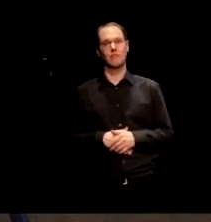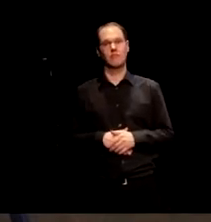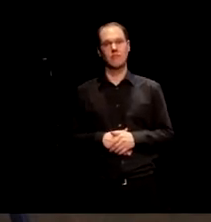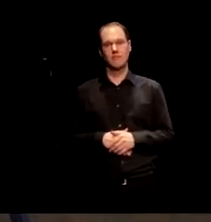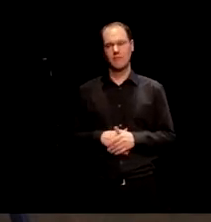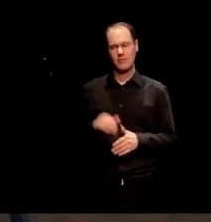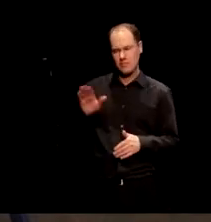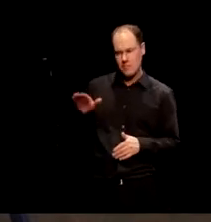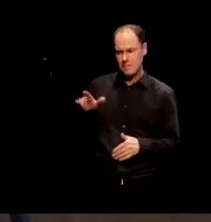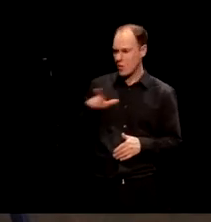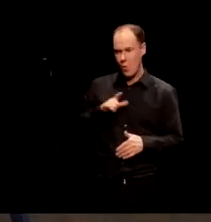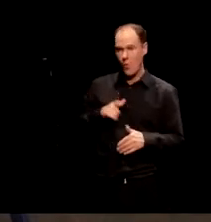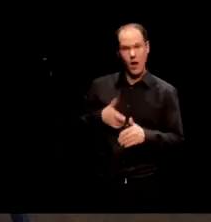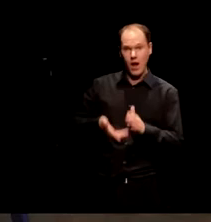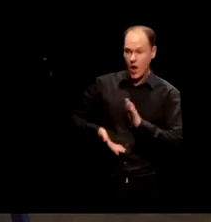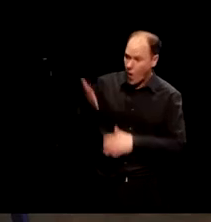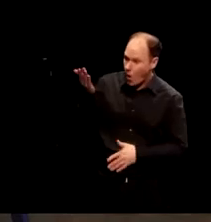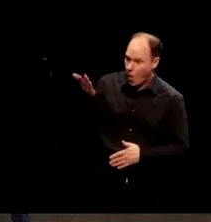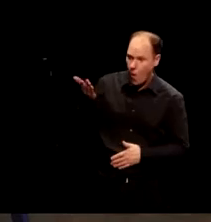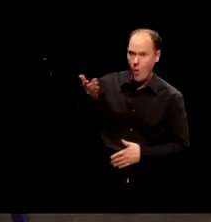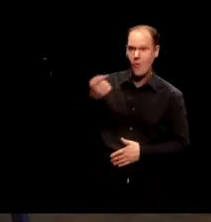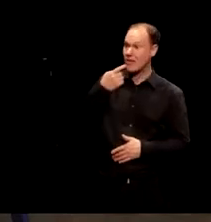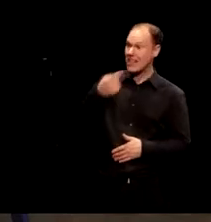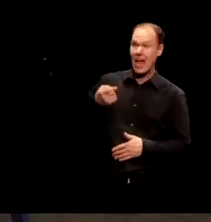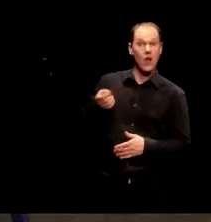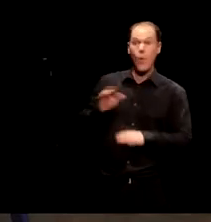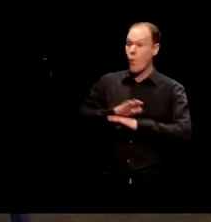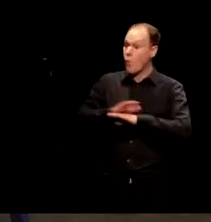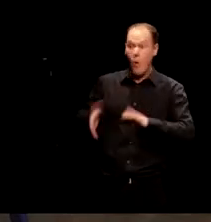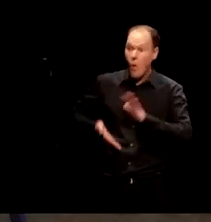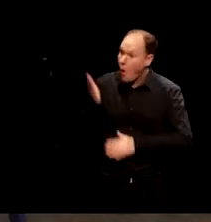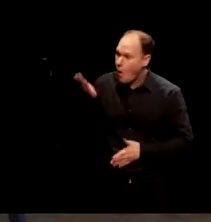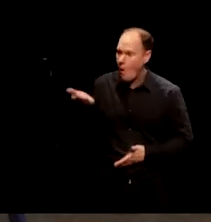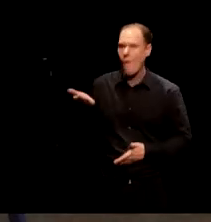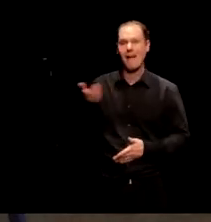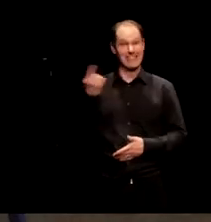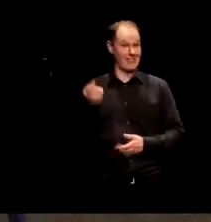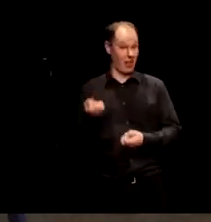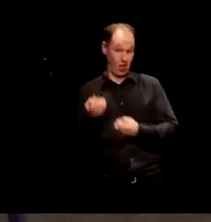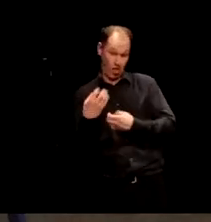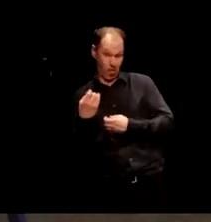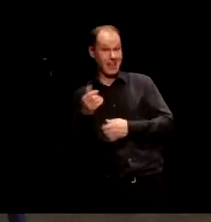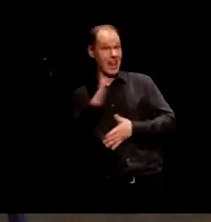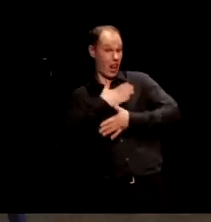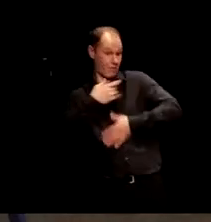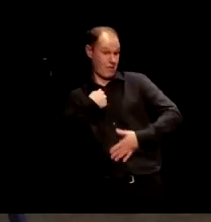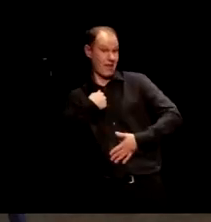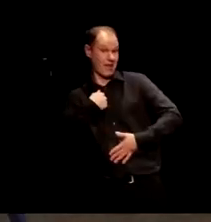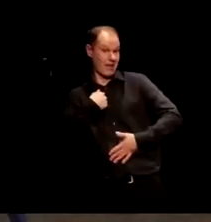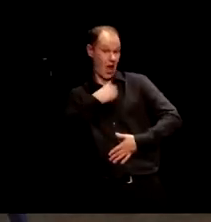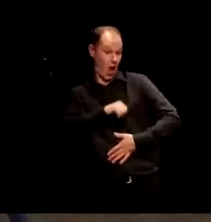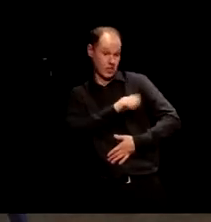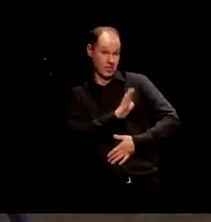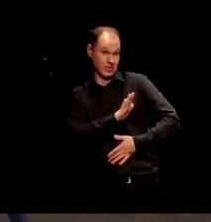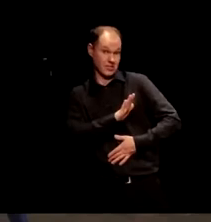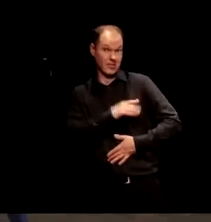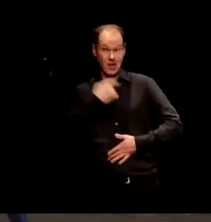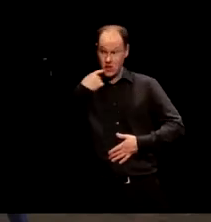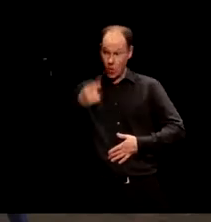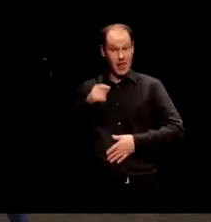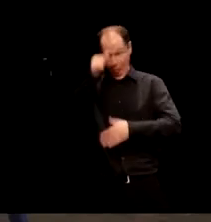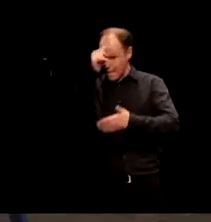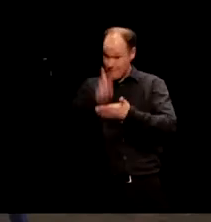But why did you go? You said you would not. Because he said he loved me, honestly. I told him I did not believe